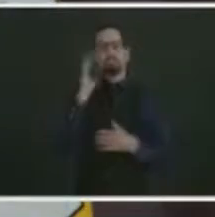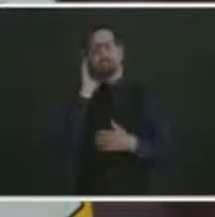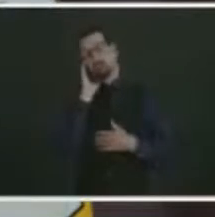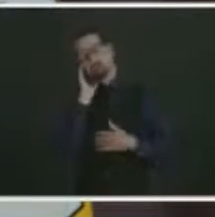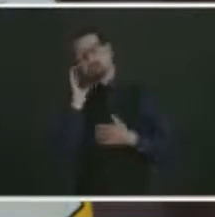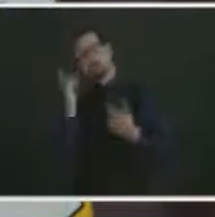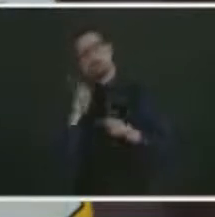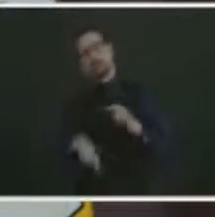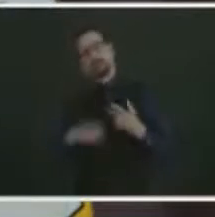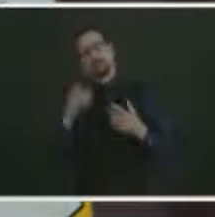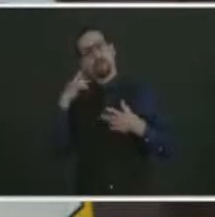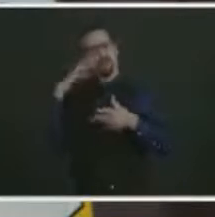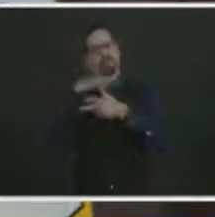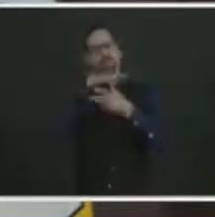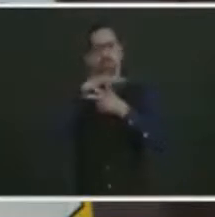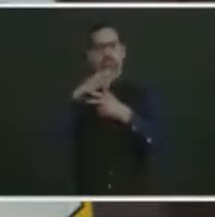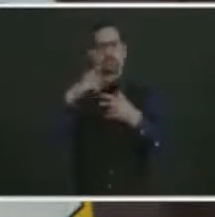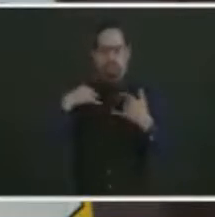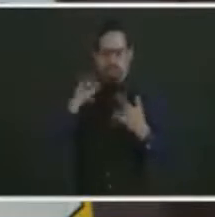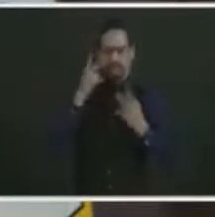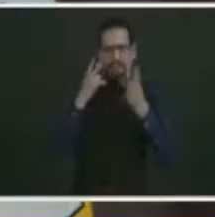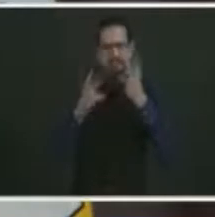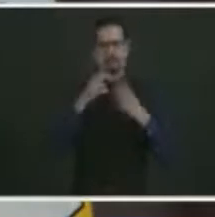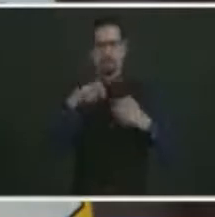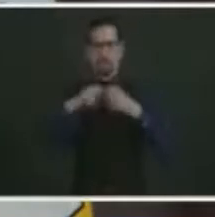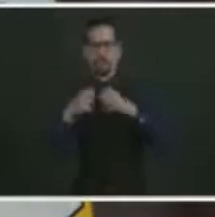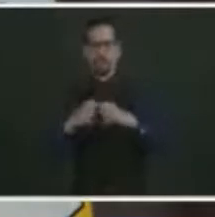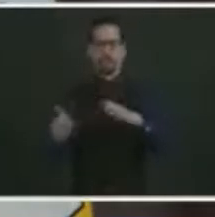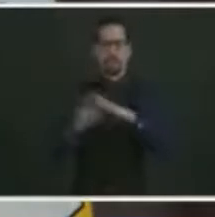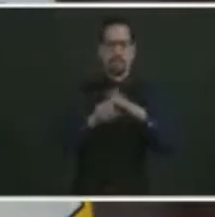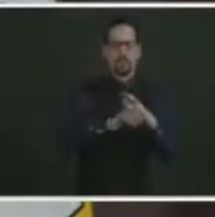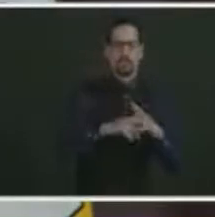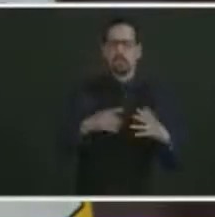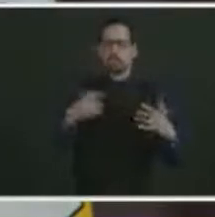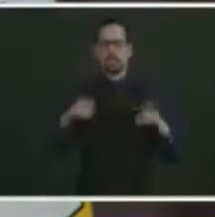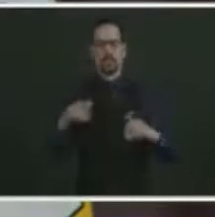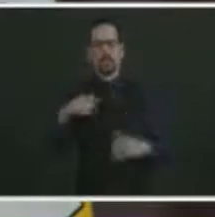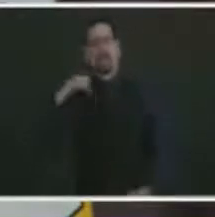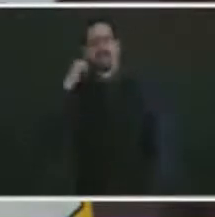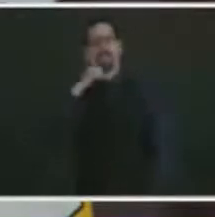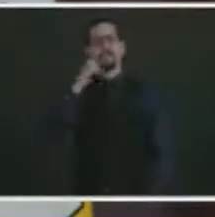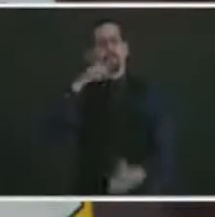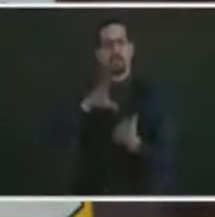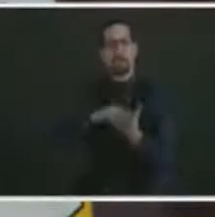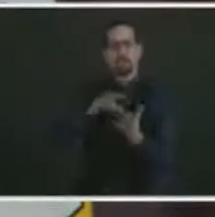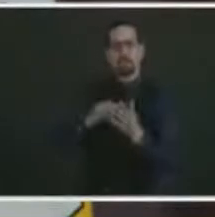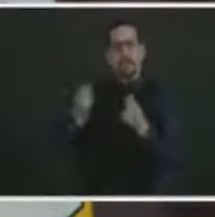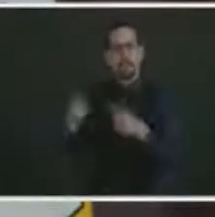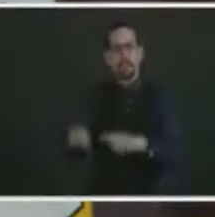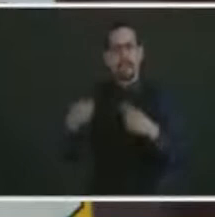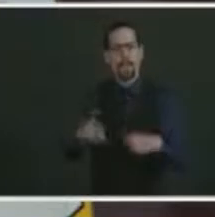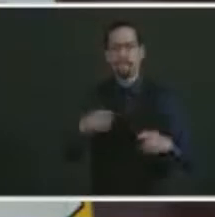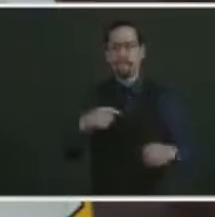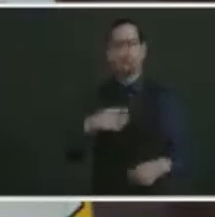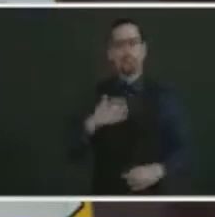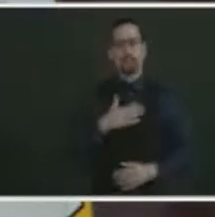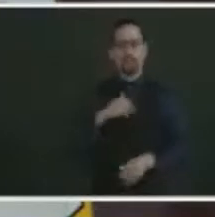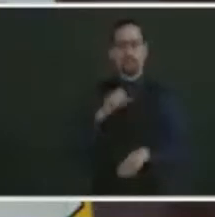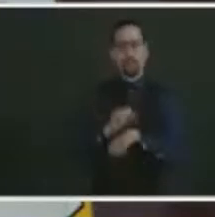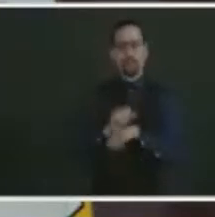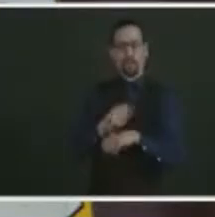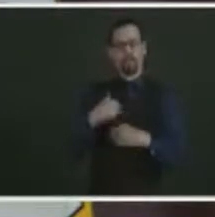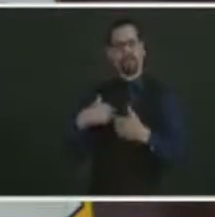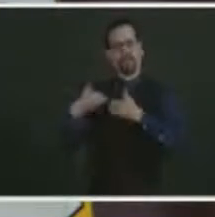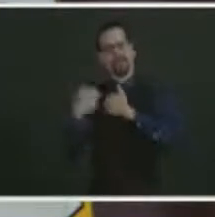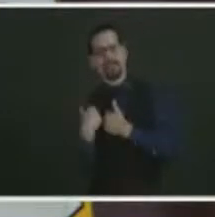We are living through this in the first instance together and learning every day. But my job on a daily basis is to protect Rhode Island.